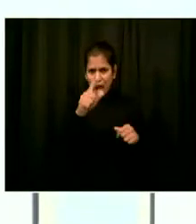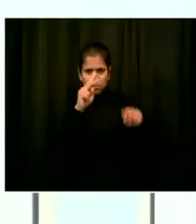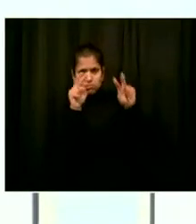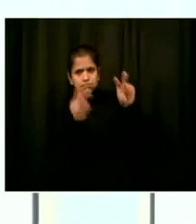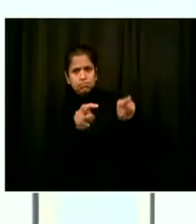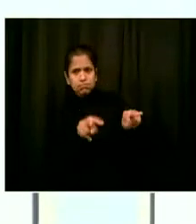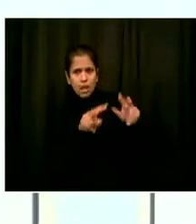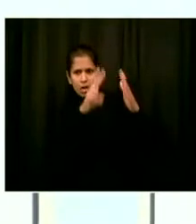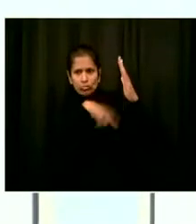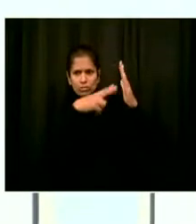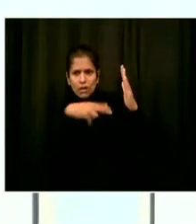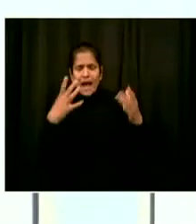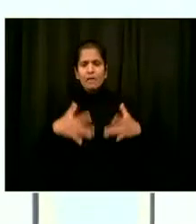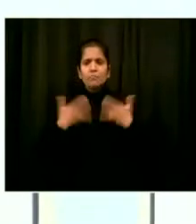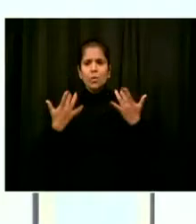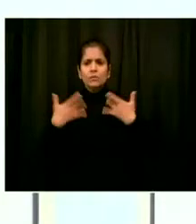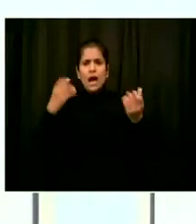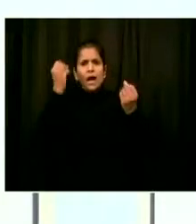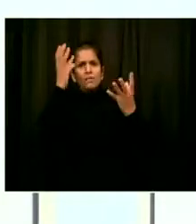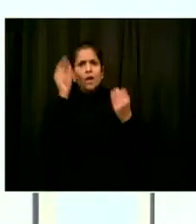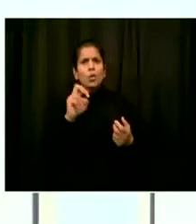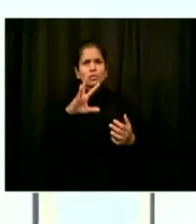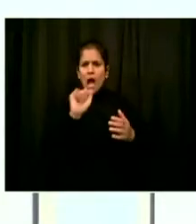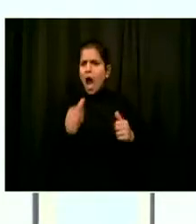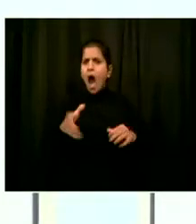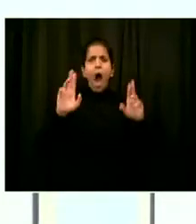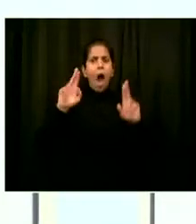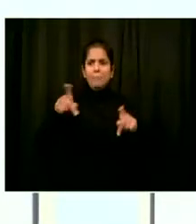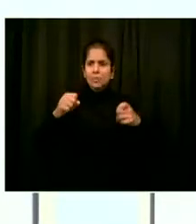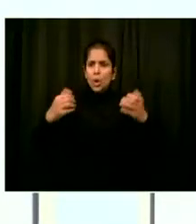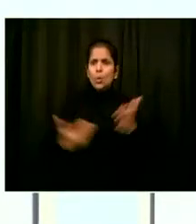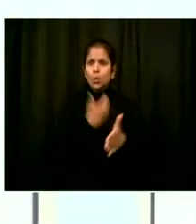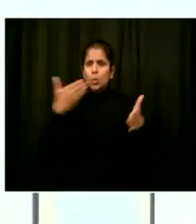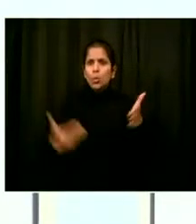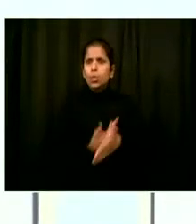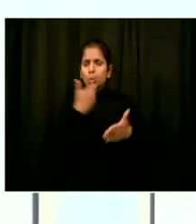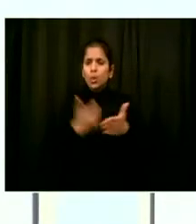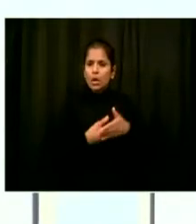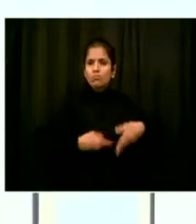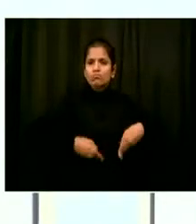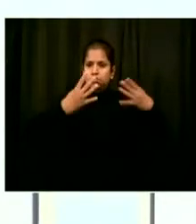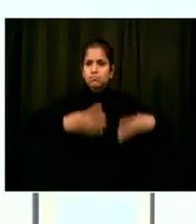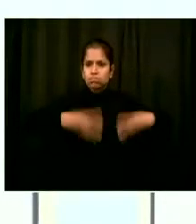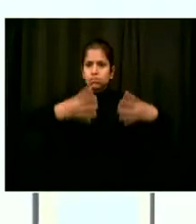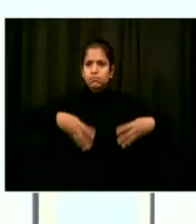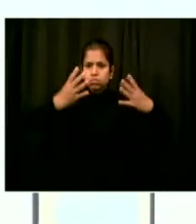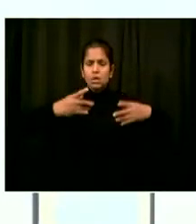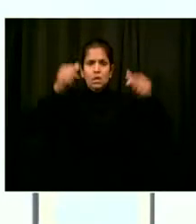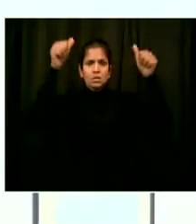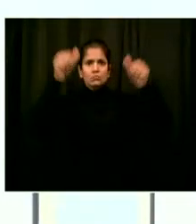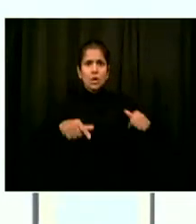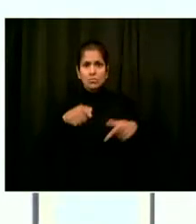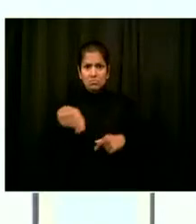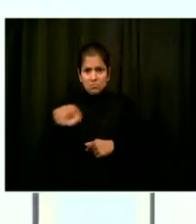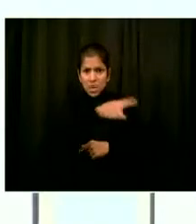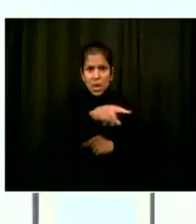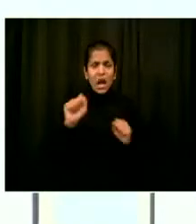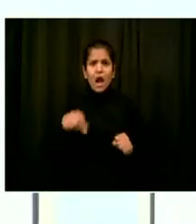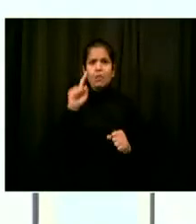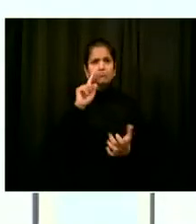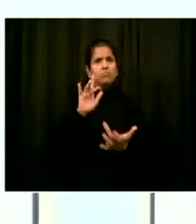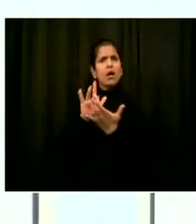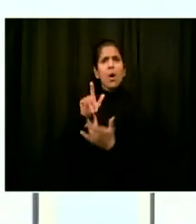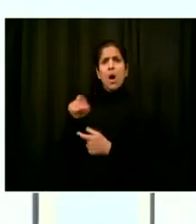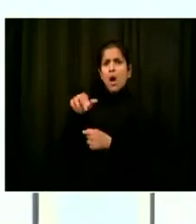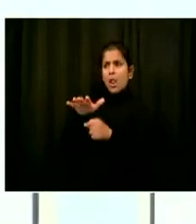have had specific conversations with a number of elected officials and their staff uh to make sure that um that people know how to navigate the